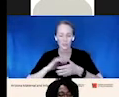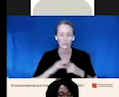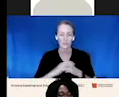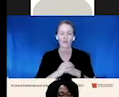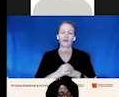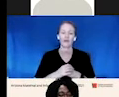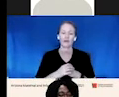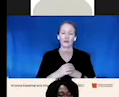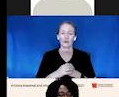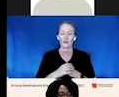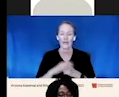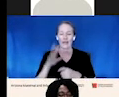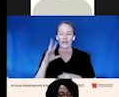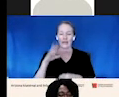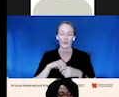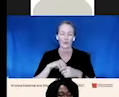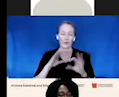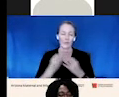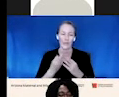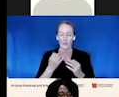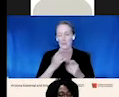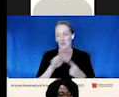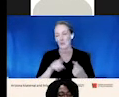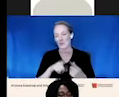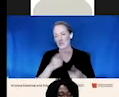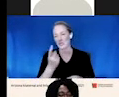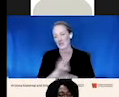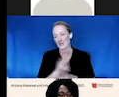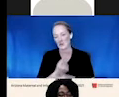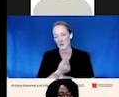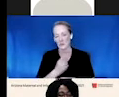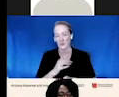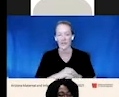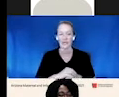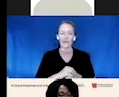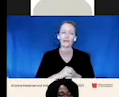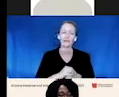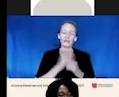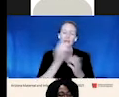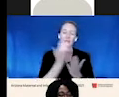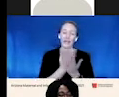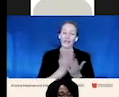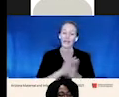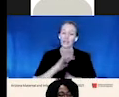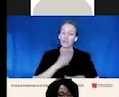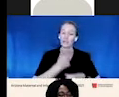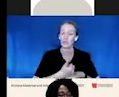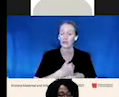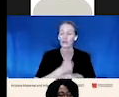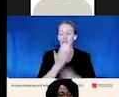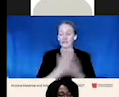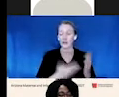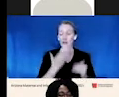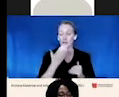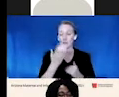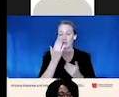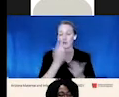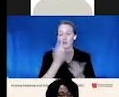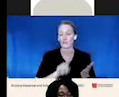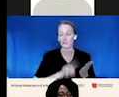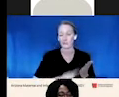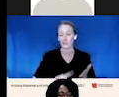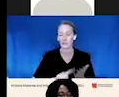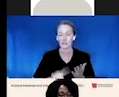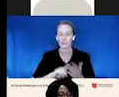the family where appropriate. As far as the evidence base, there are some amazing findings. One of them being decreased